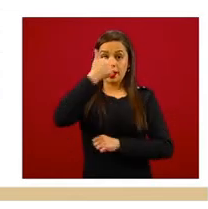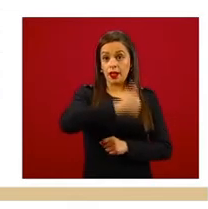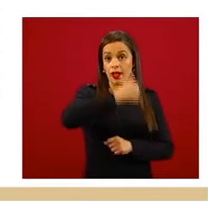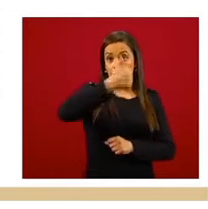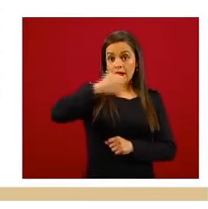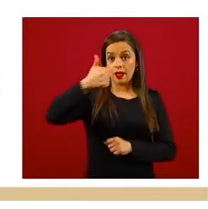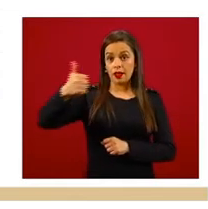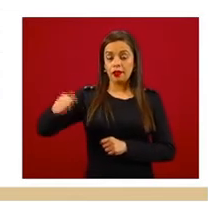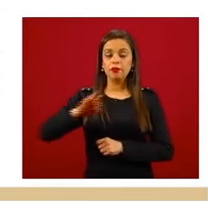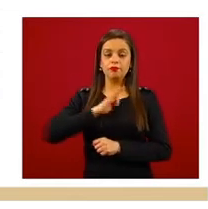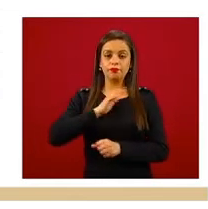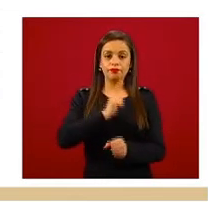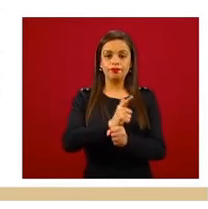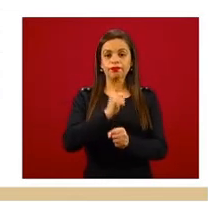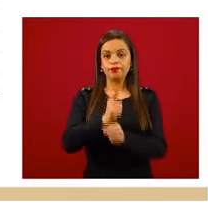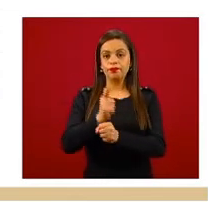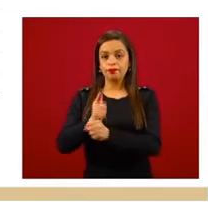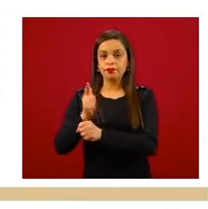the states.